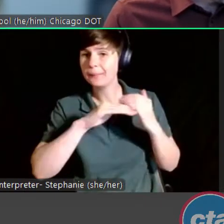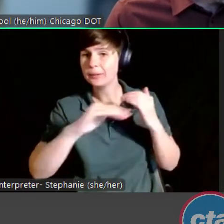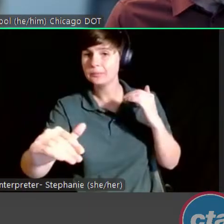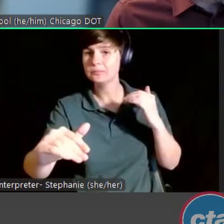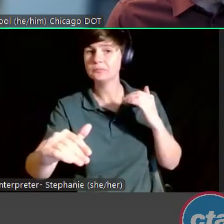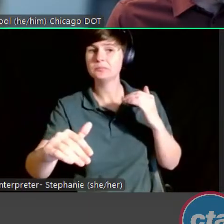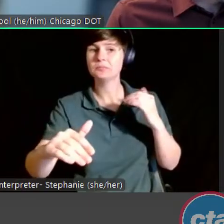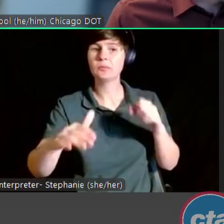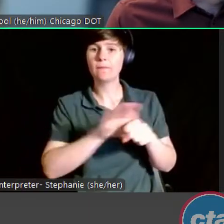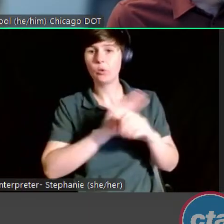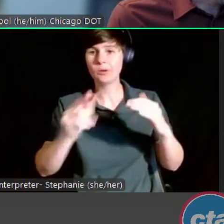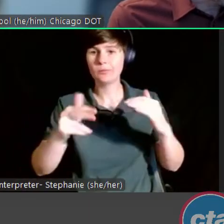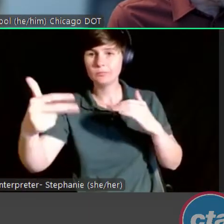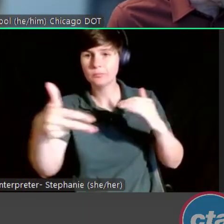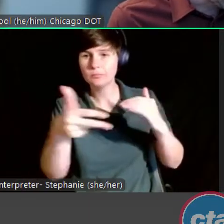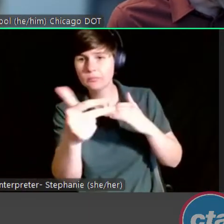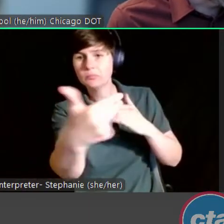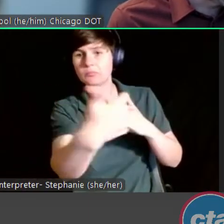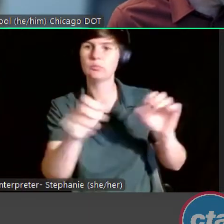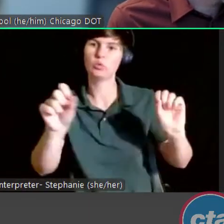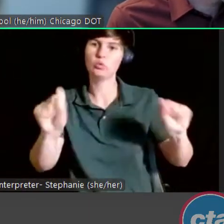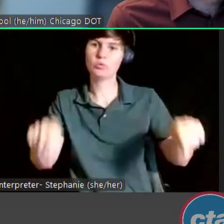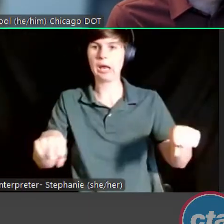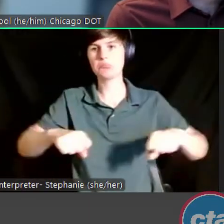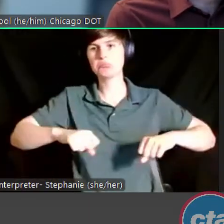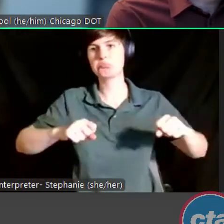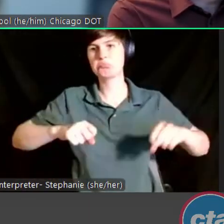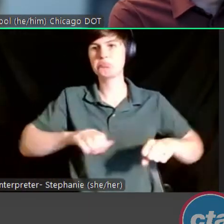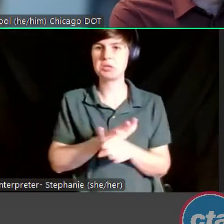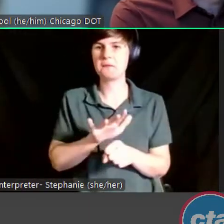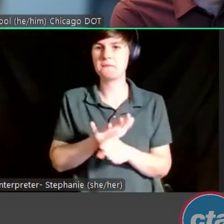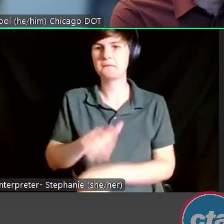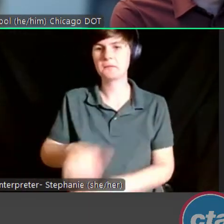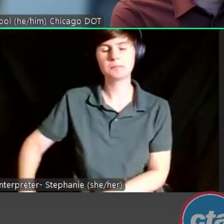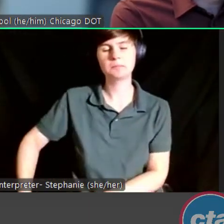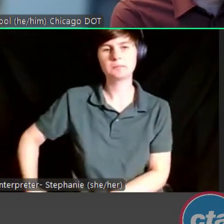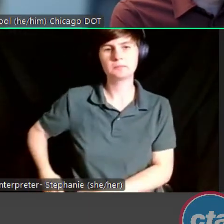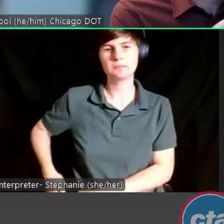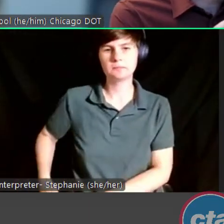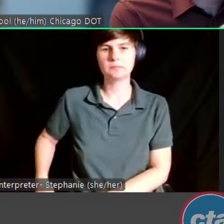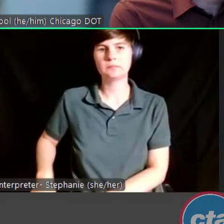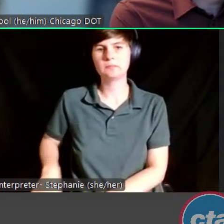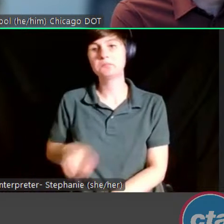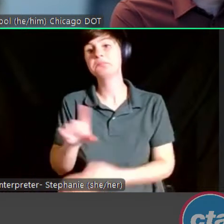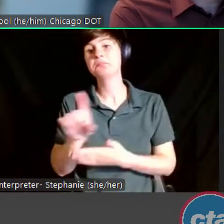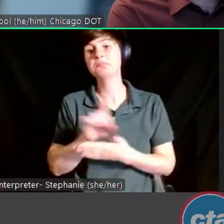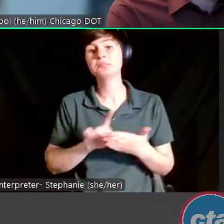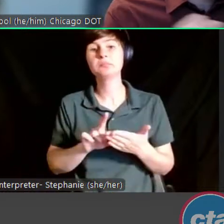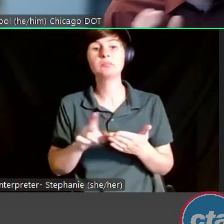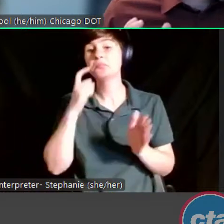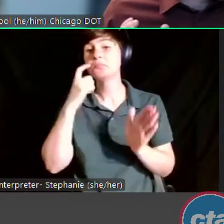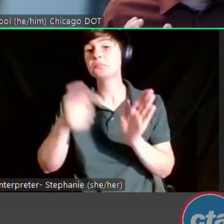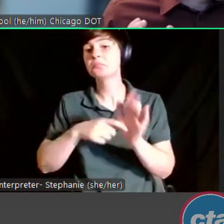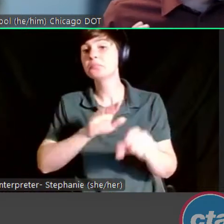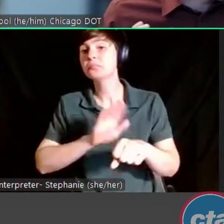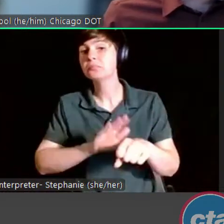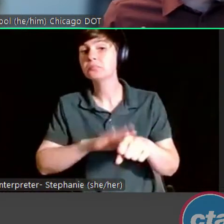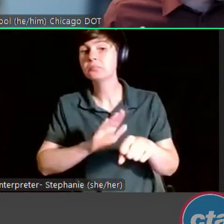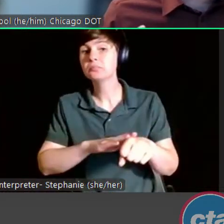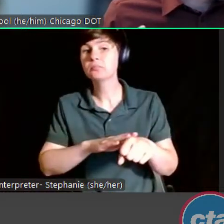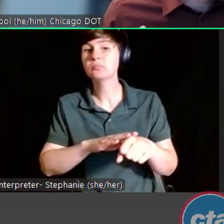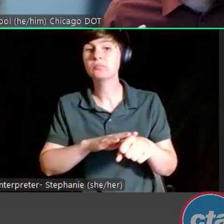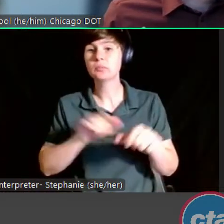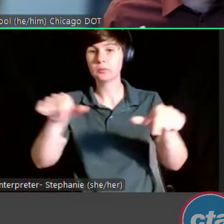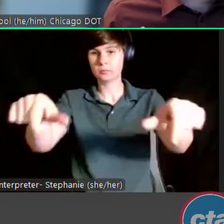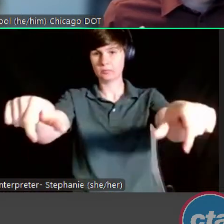maneuver within that bus stop area. This design shows kind of us using detectable warnings, but kind of elongated along the